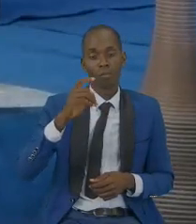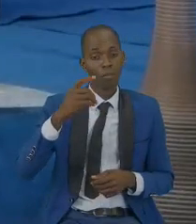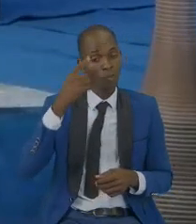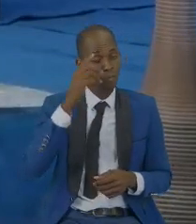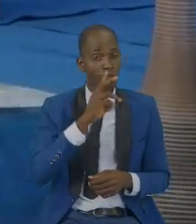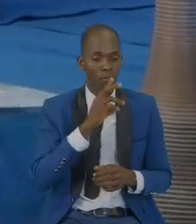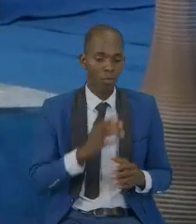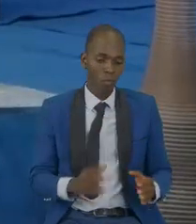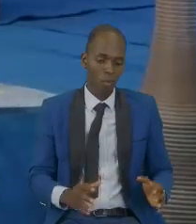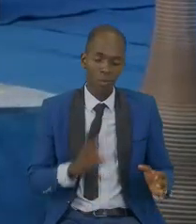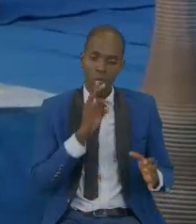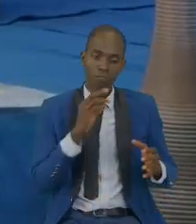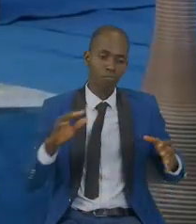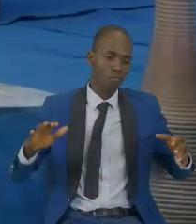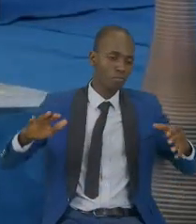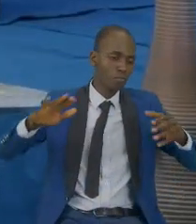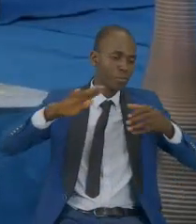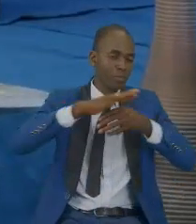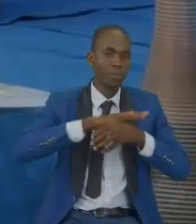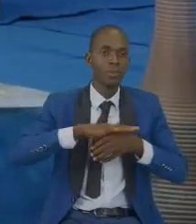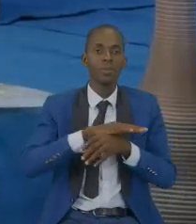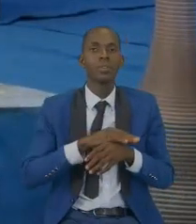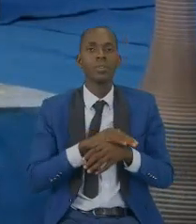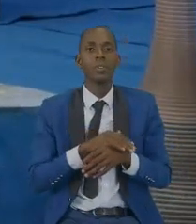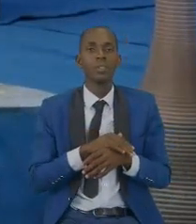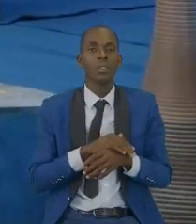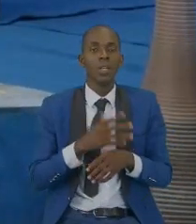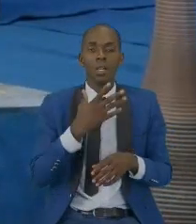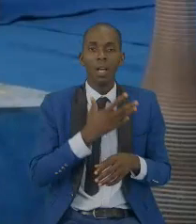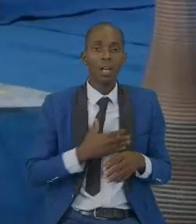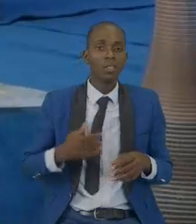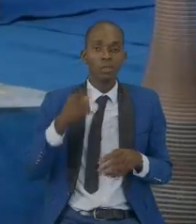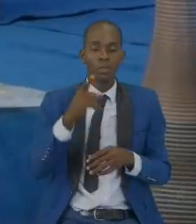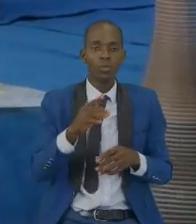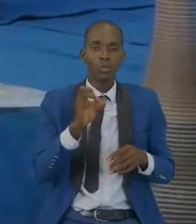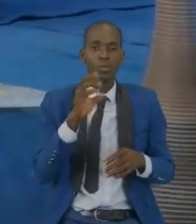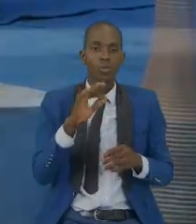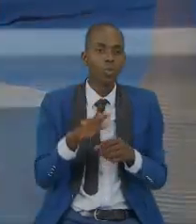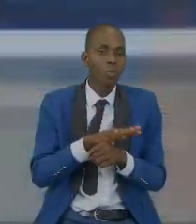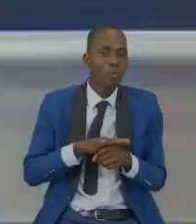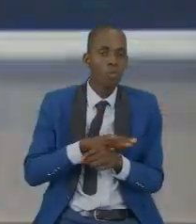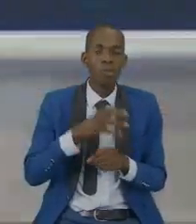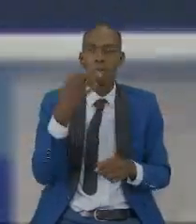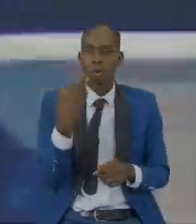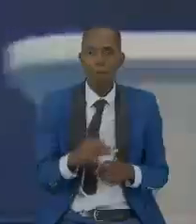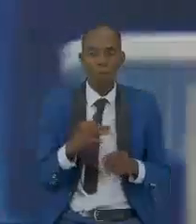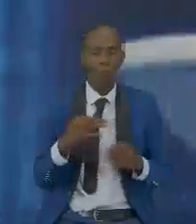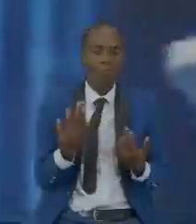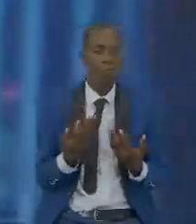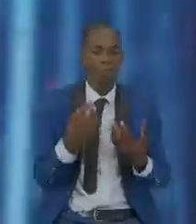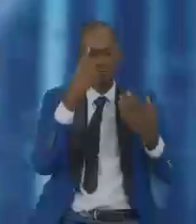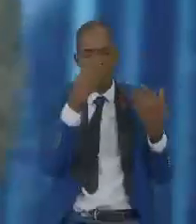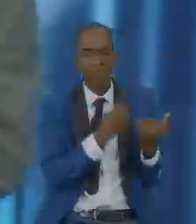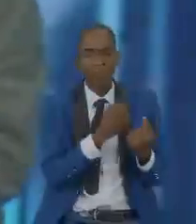of any other thing, full of faith. So full of faith, no drop of fear, no drop